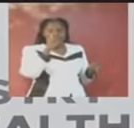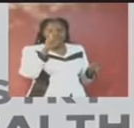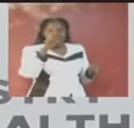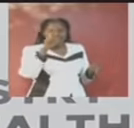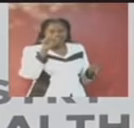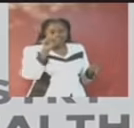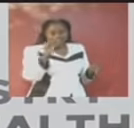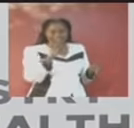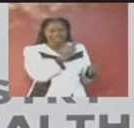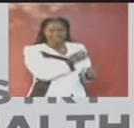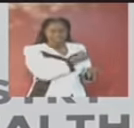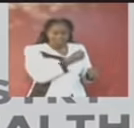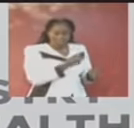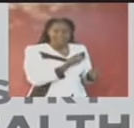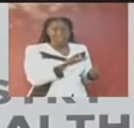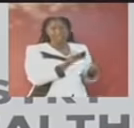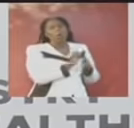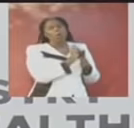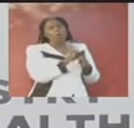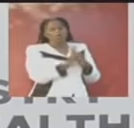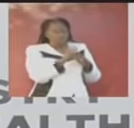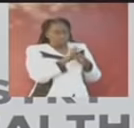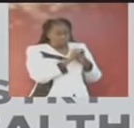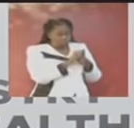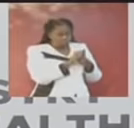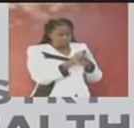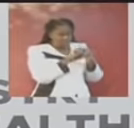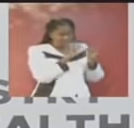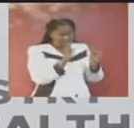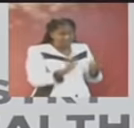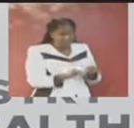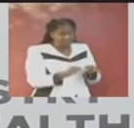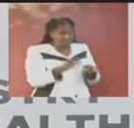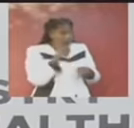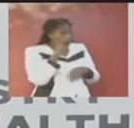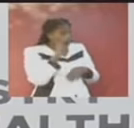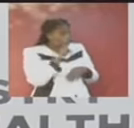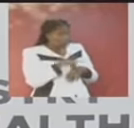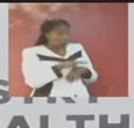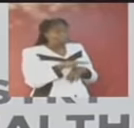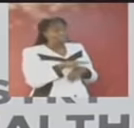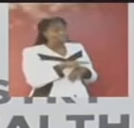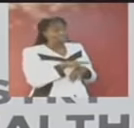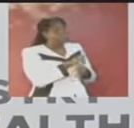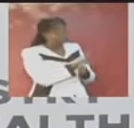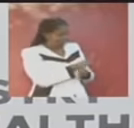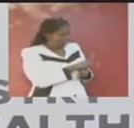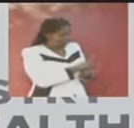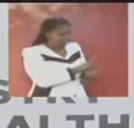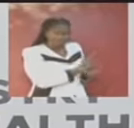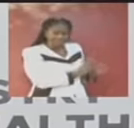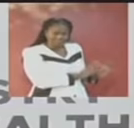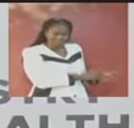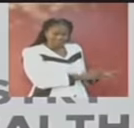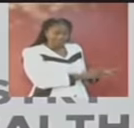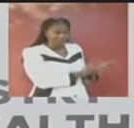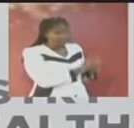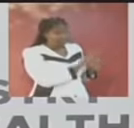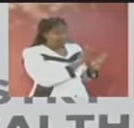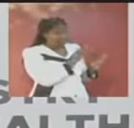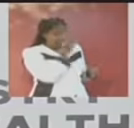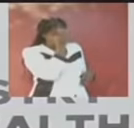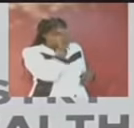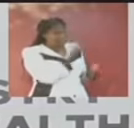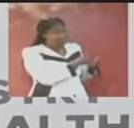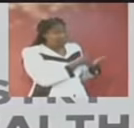Facility for observation. Another factor that we look at in the placement of persons in facilities would be the socioeconomic